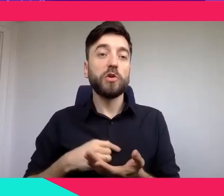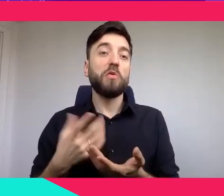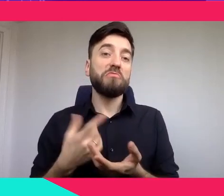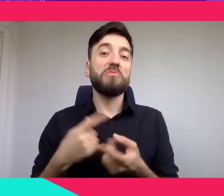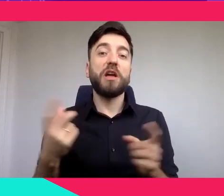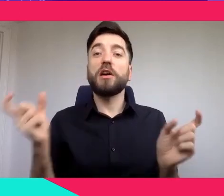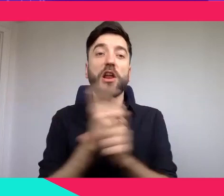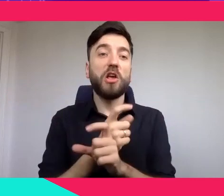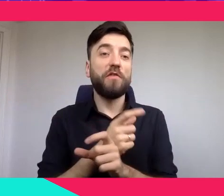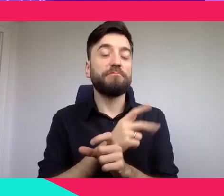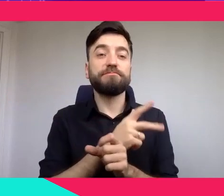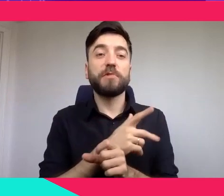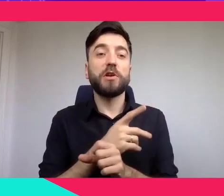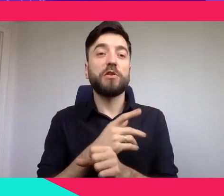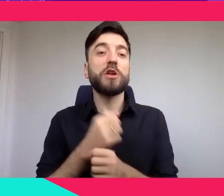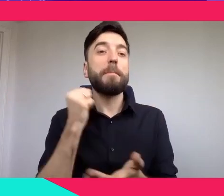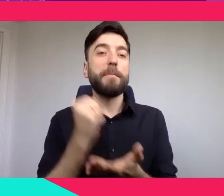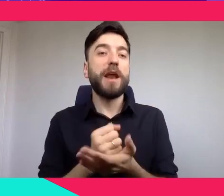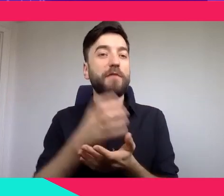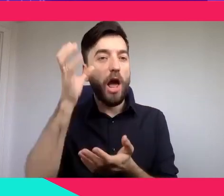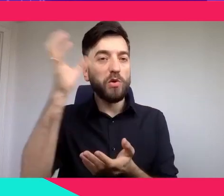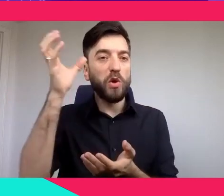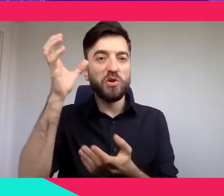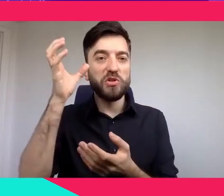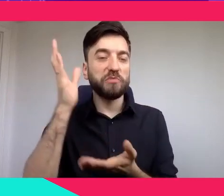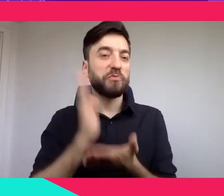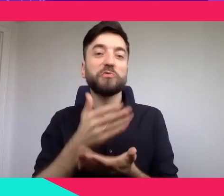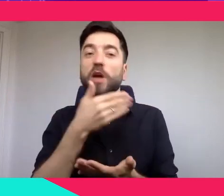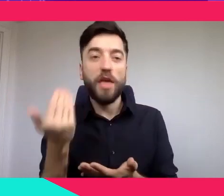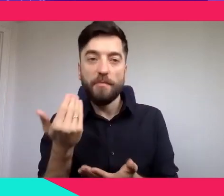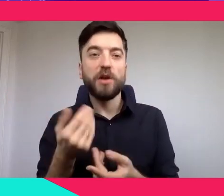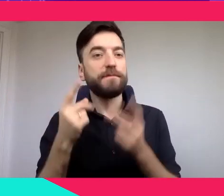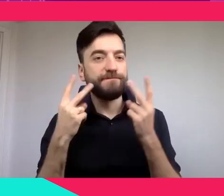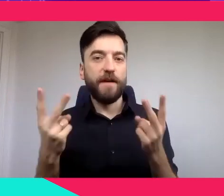really valuable asset for us to work with and for the public we serve.